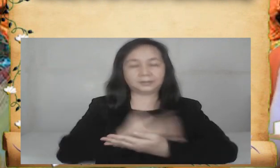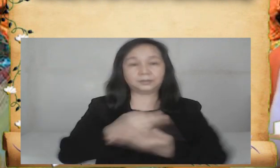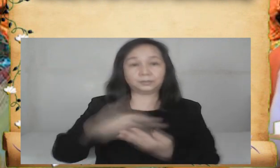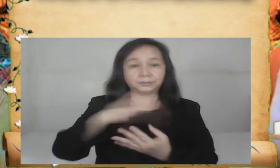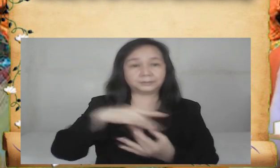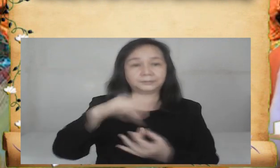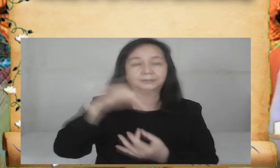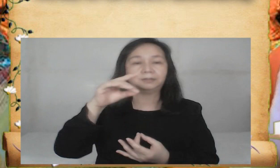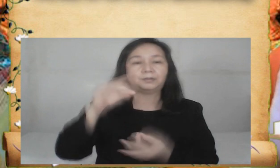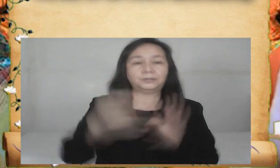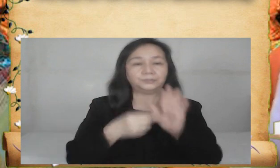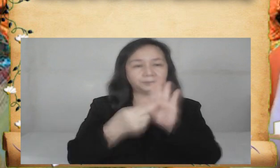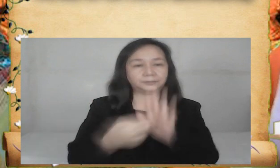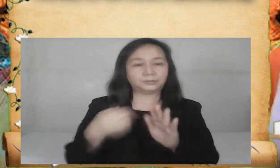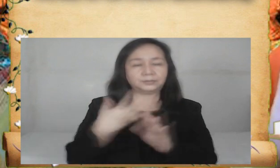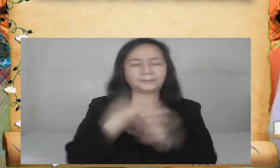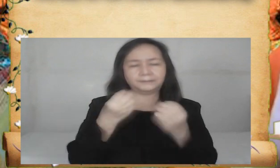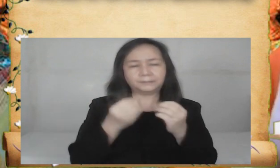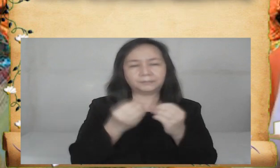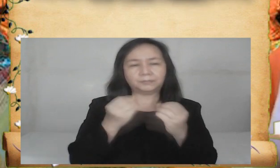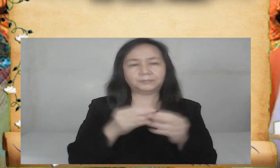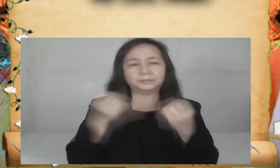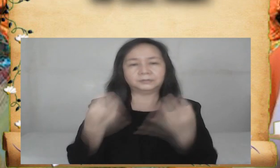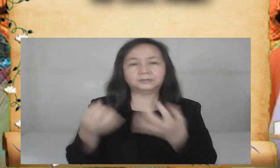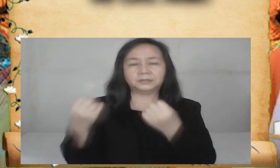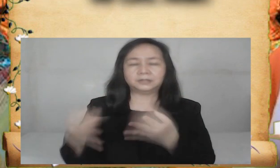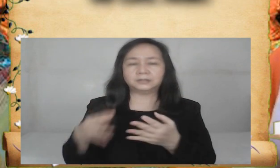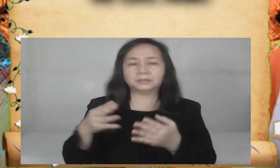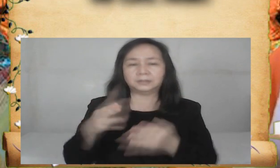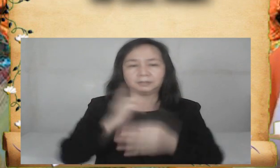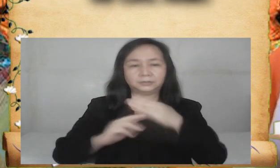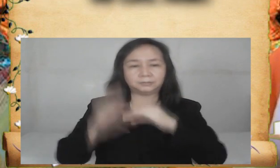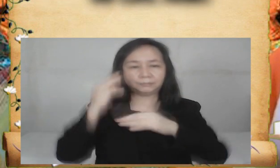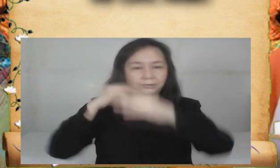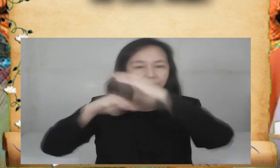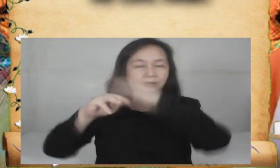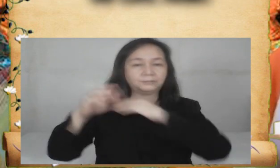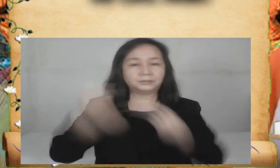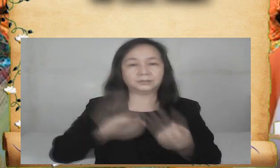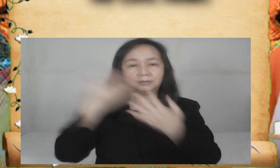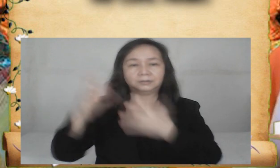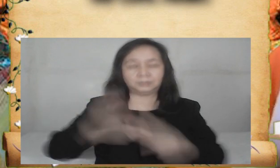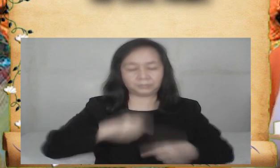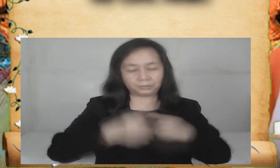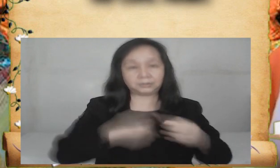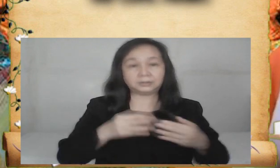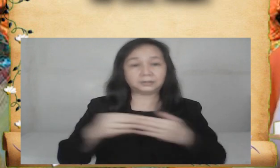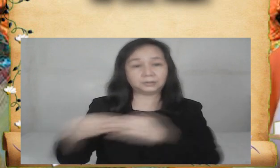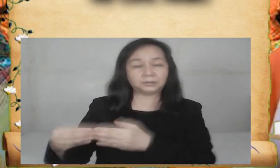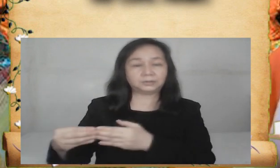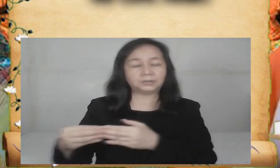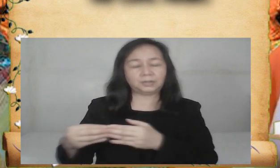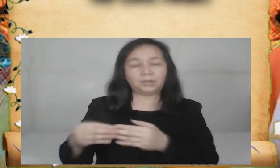the Holy Spirit may reveal to us more abundantly the hidden mystery of this sacrifice and